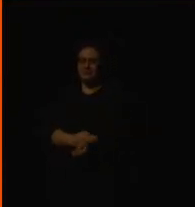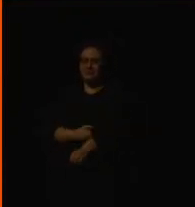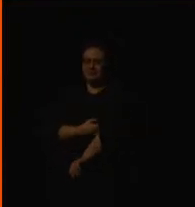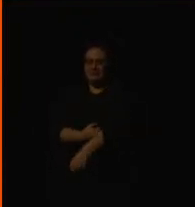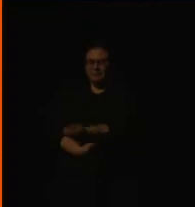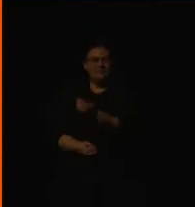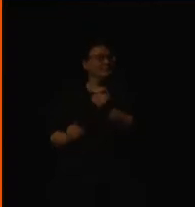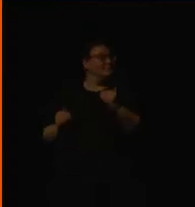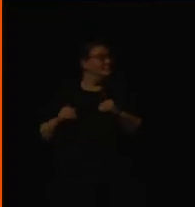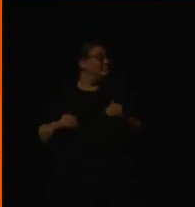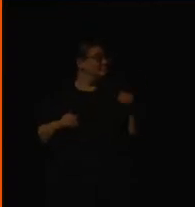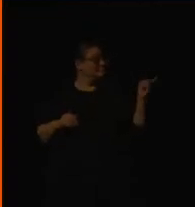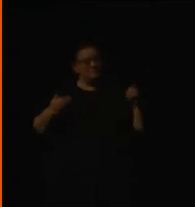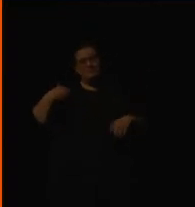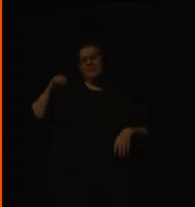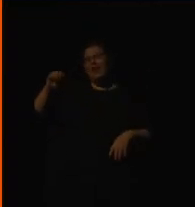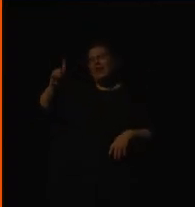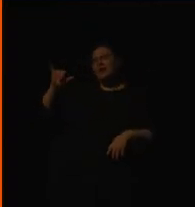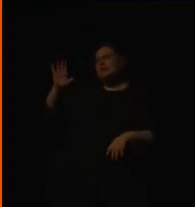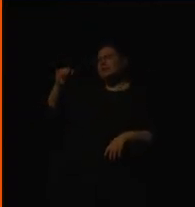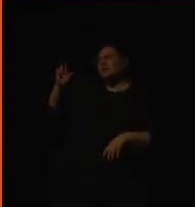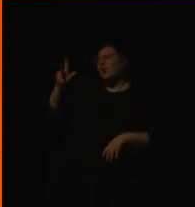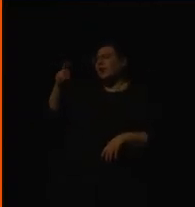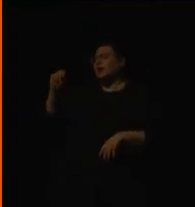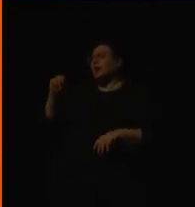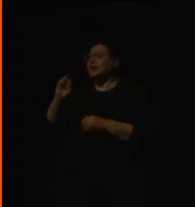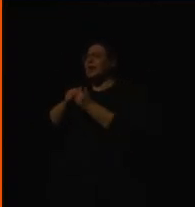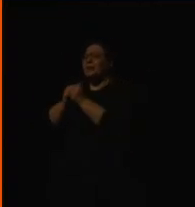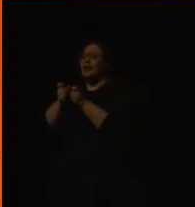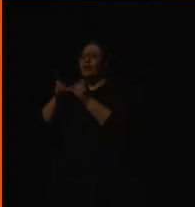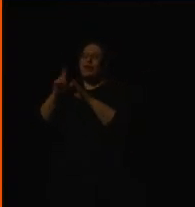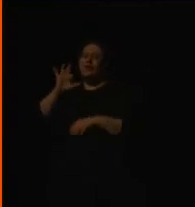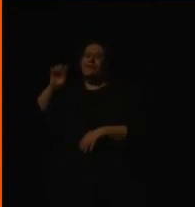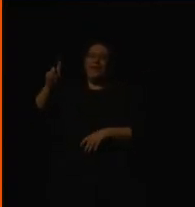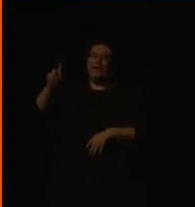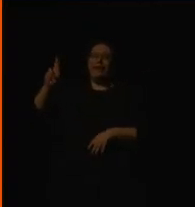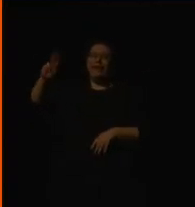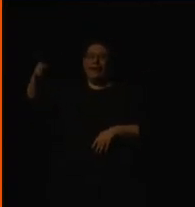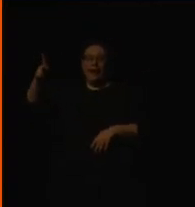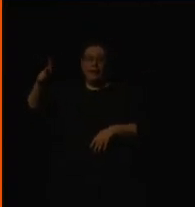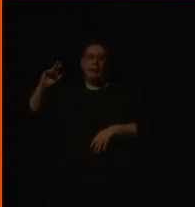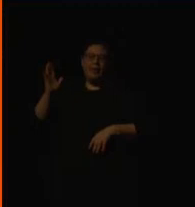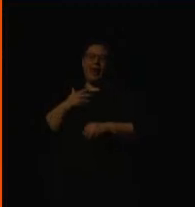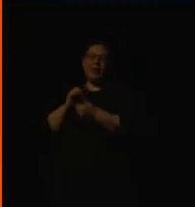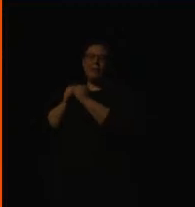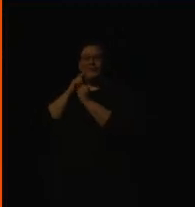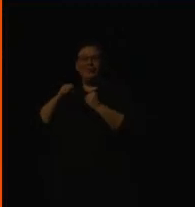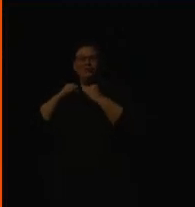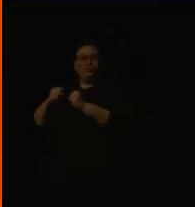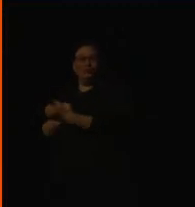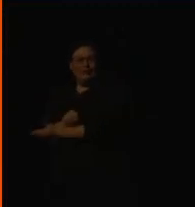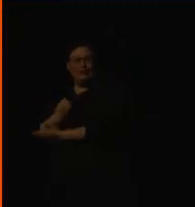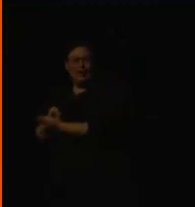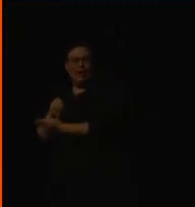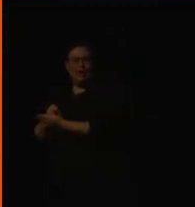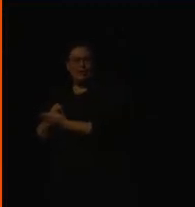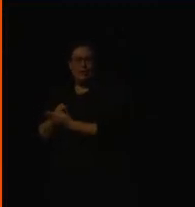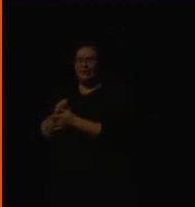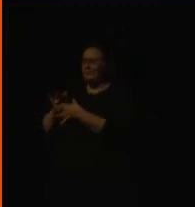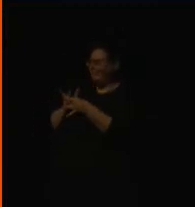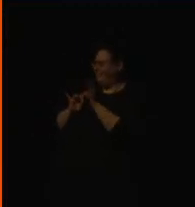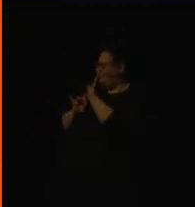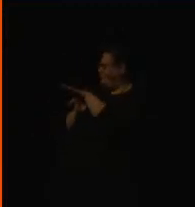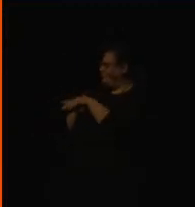So my name is Ady Barkan. I'm the campaign director for Fed Up, which is our national campaign for a strong economy. He's always been this